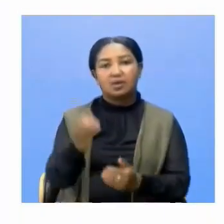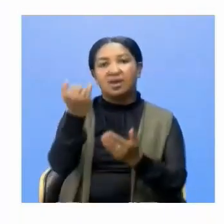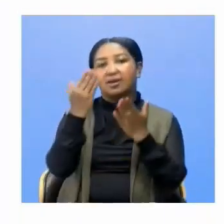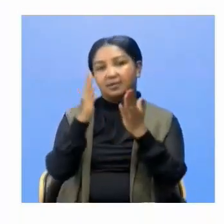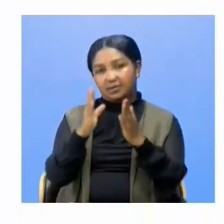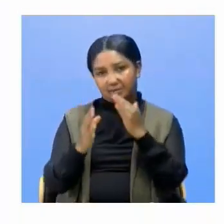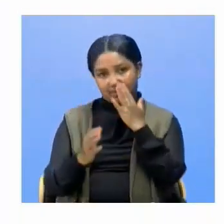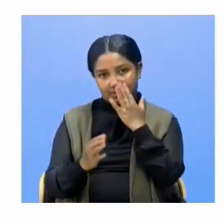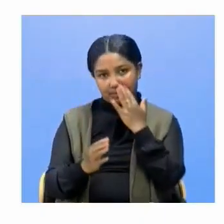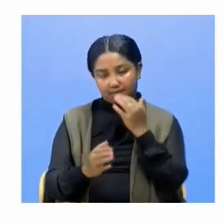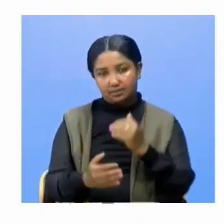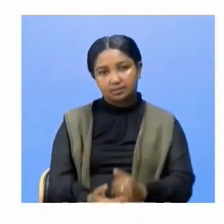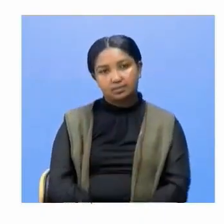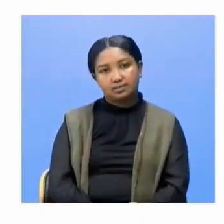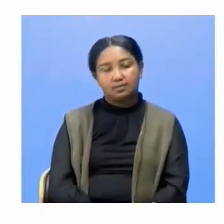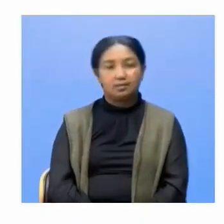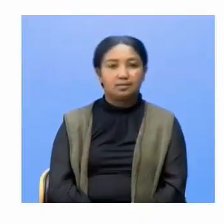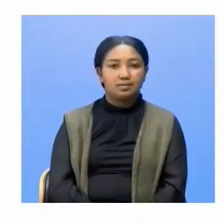artist.